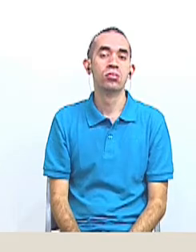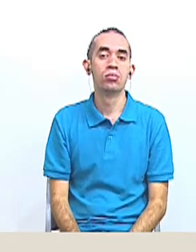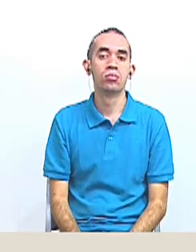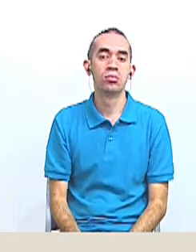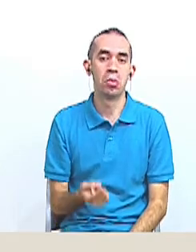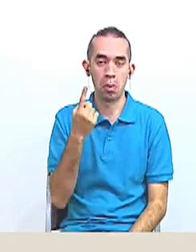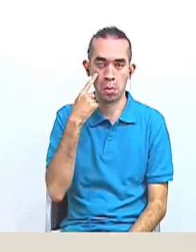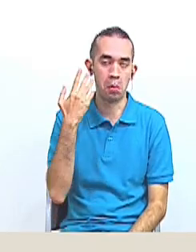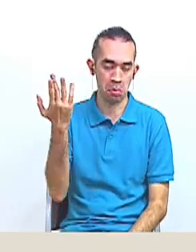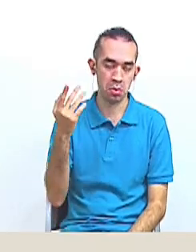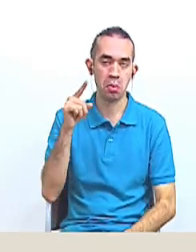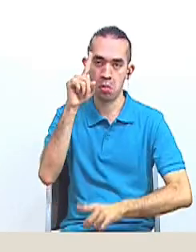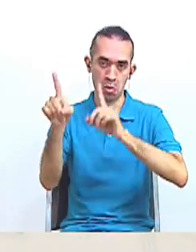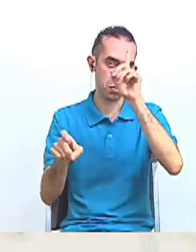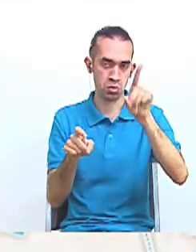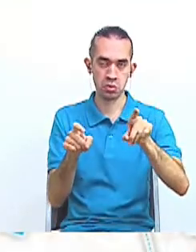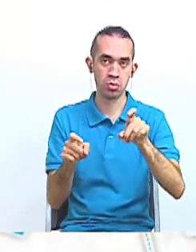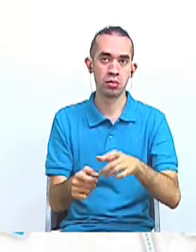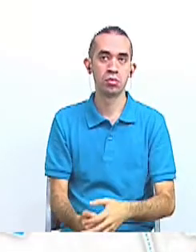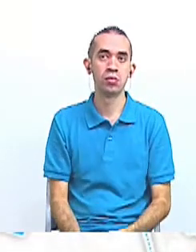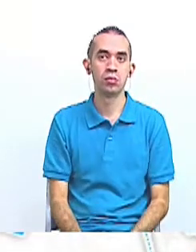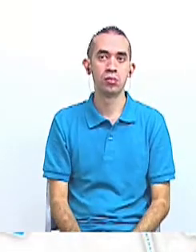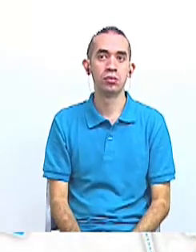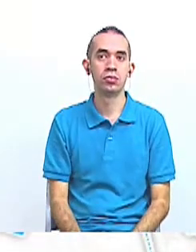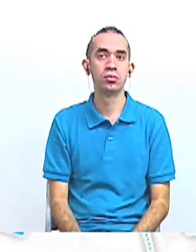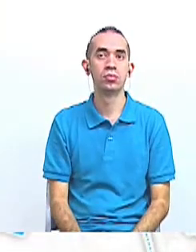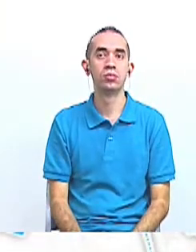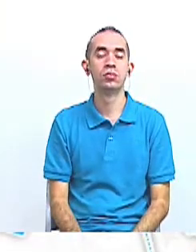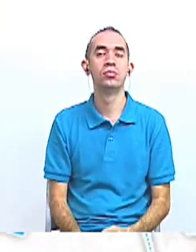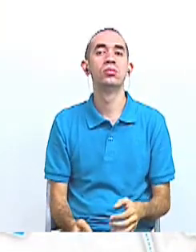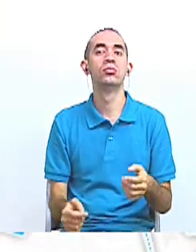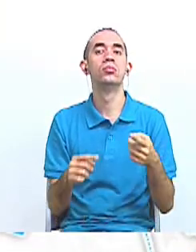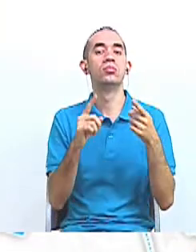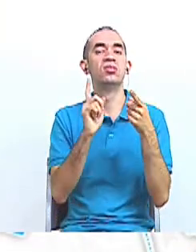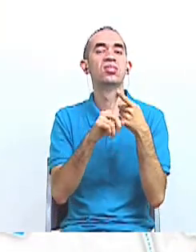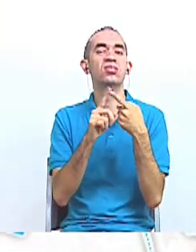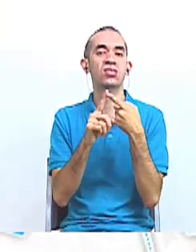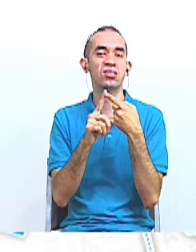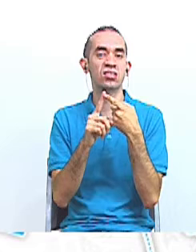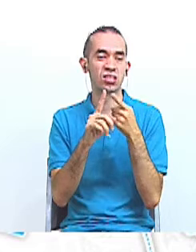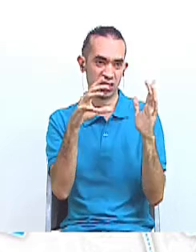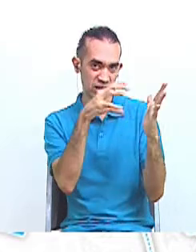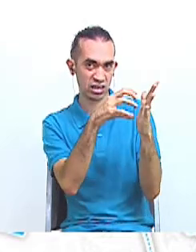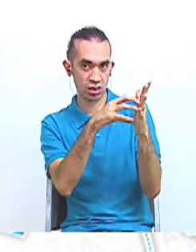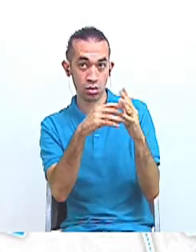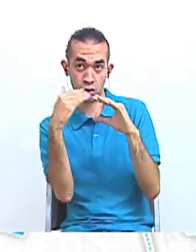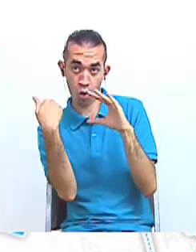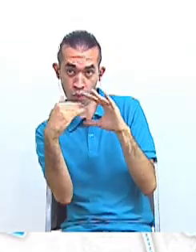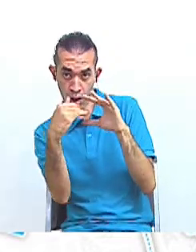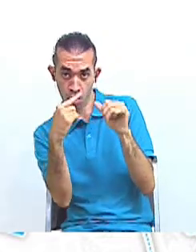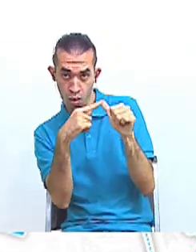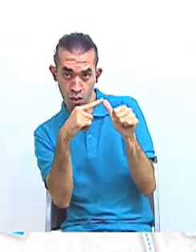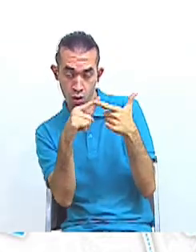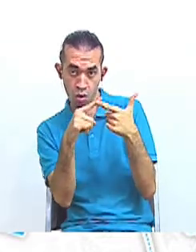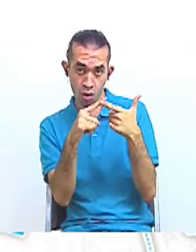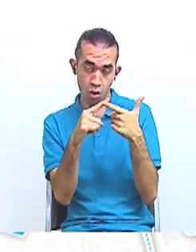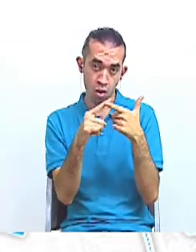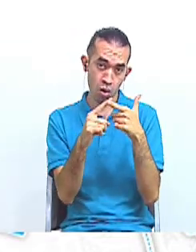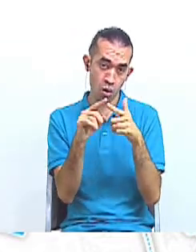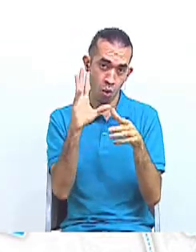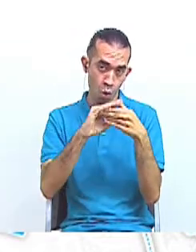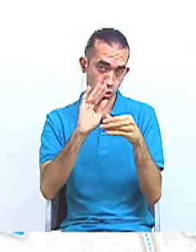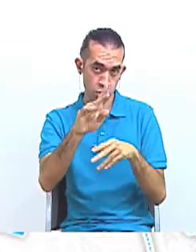those 2 questions that I have. Number 1, the text is an email, a